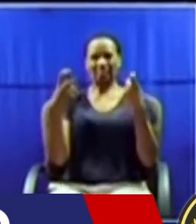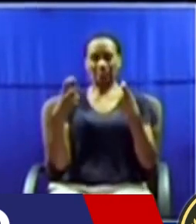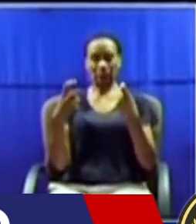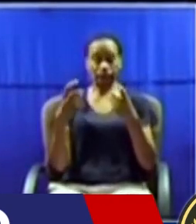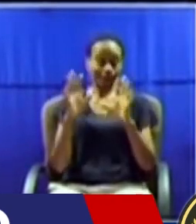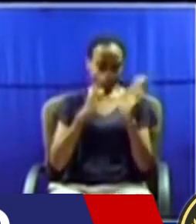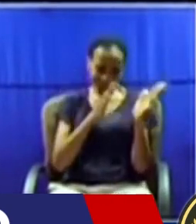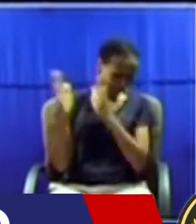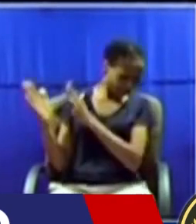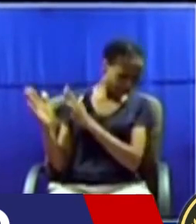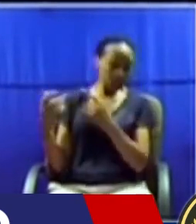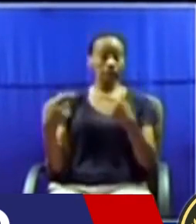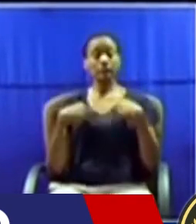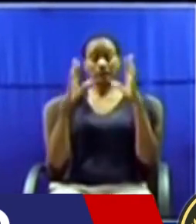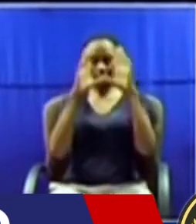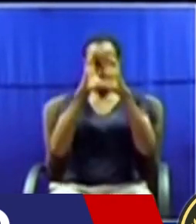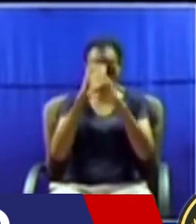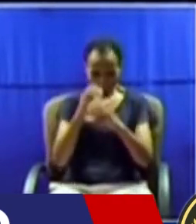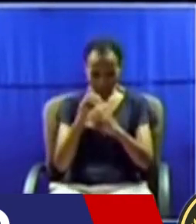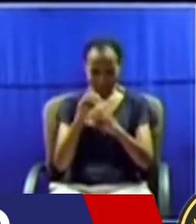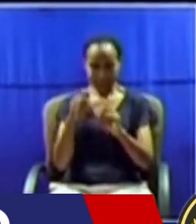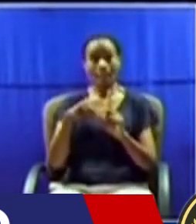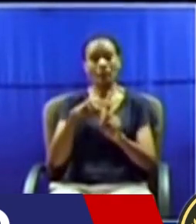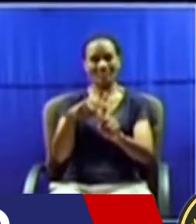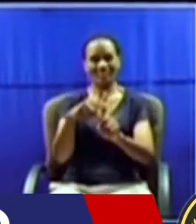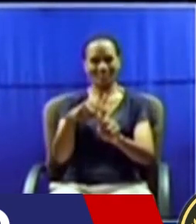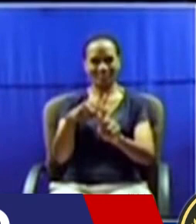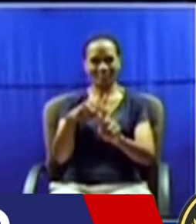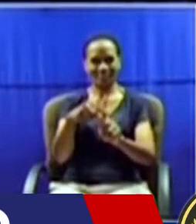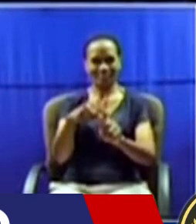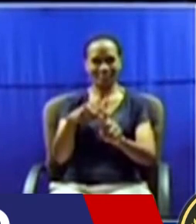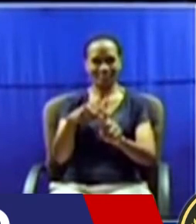It found instead that the Russian cargo ship had a consignment